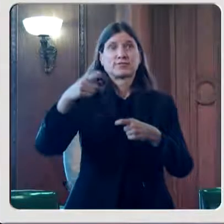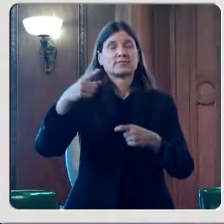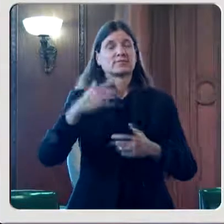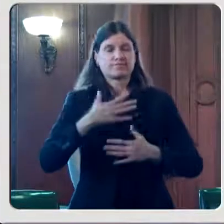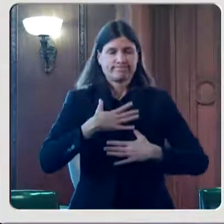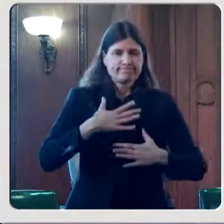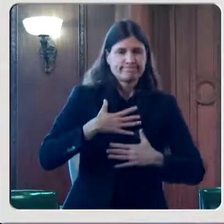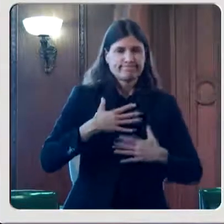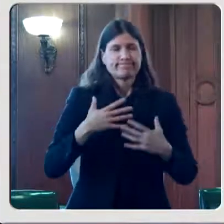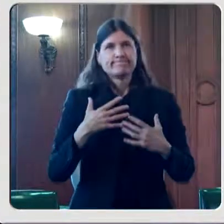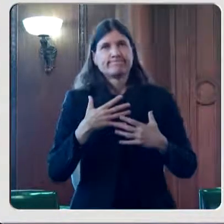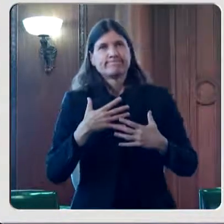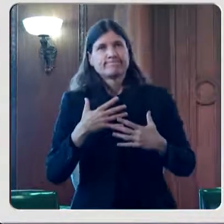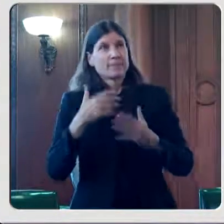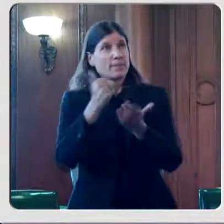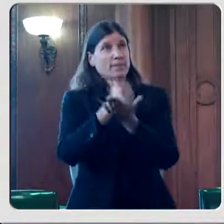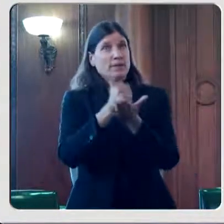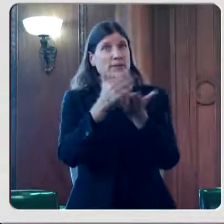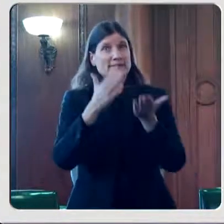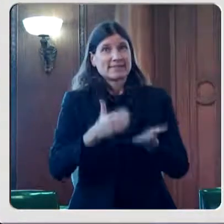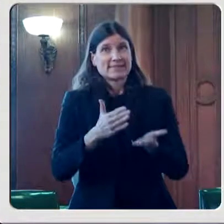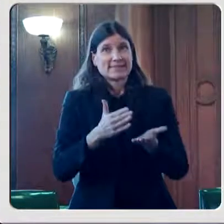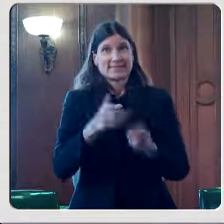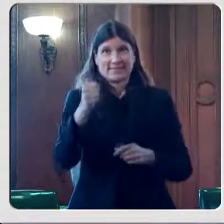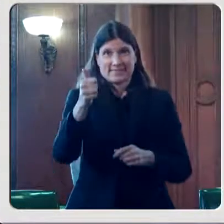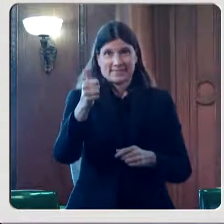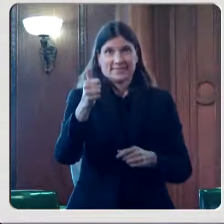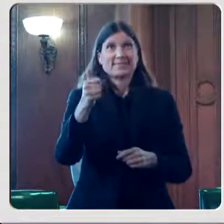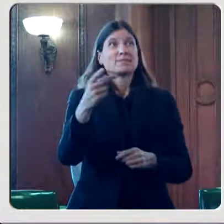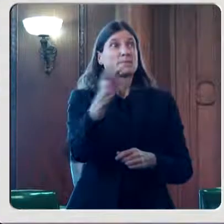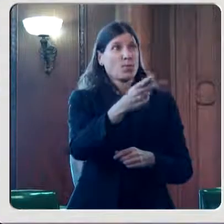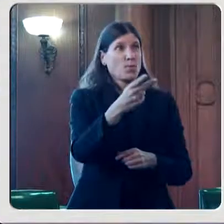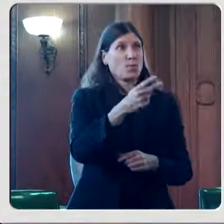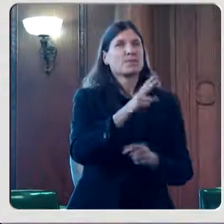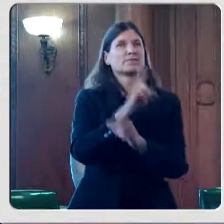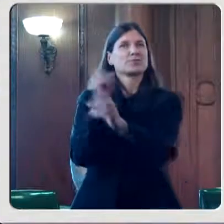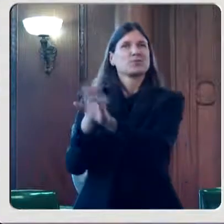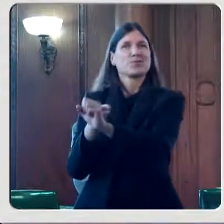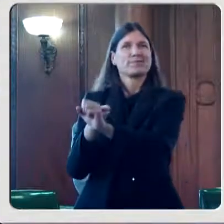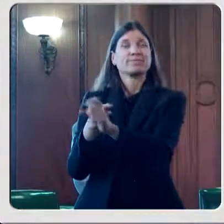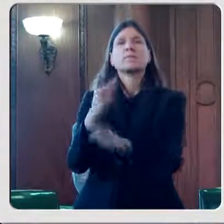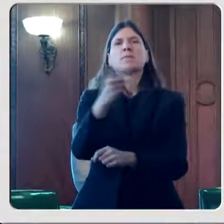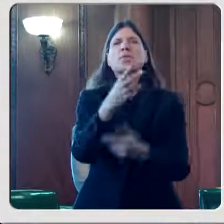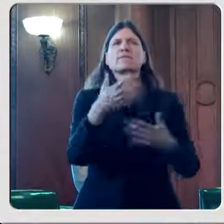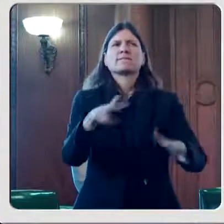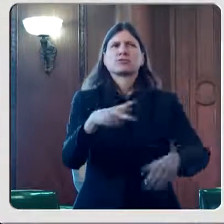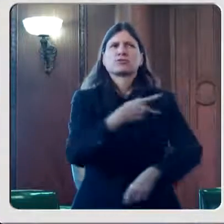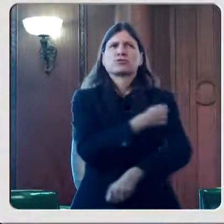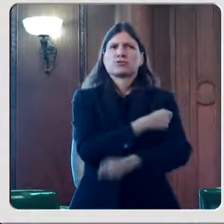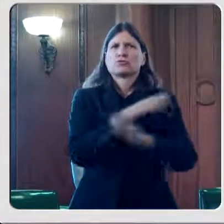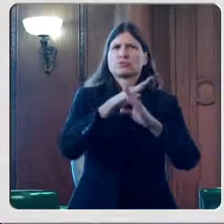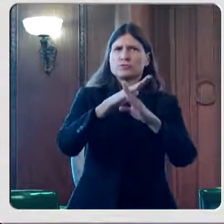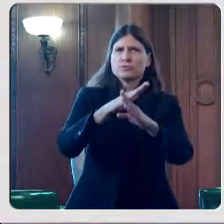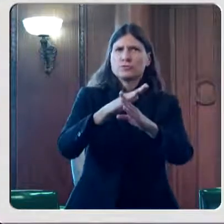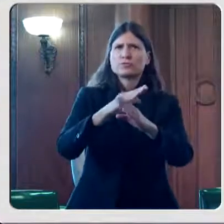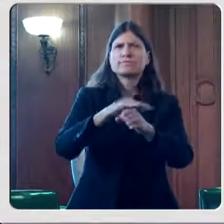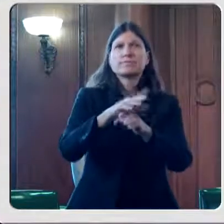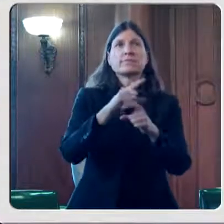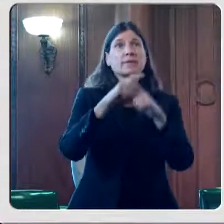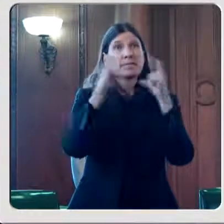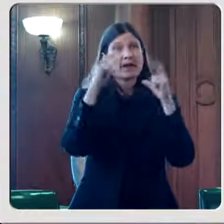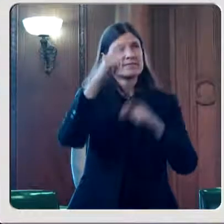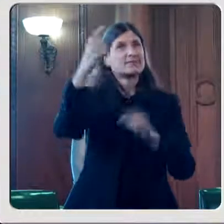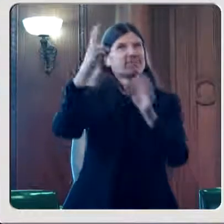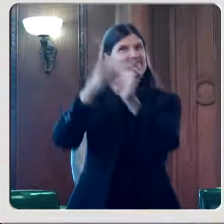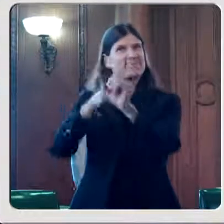were part of a select group that were fully vaccinated and masked and distanced and flew down to Tampa Bay on